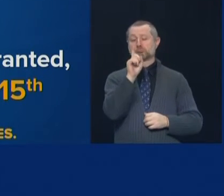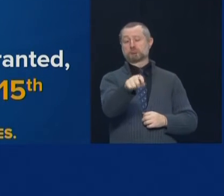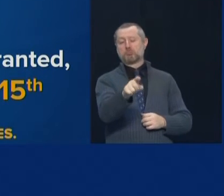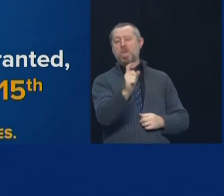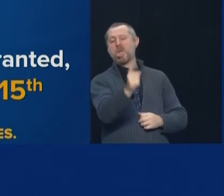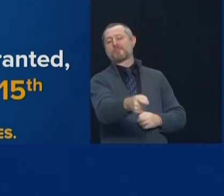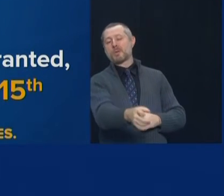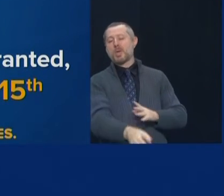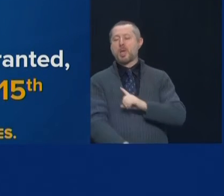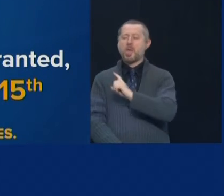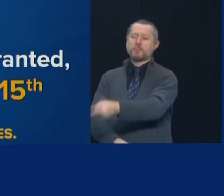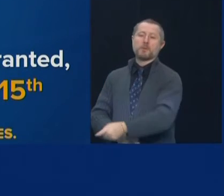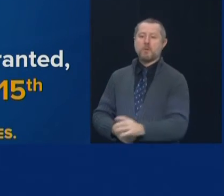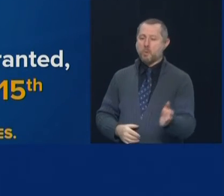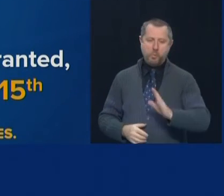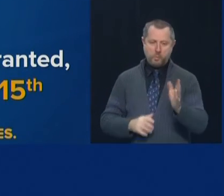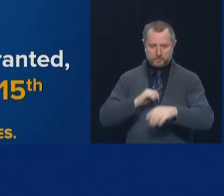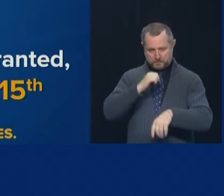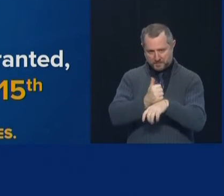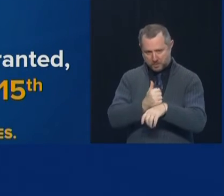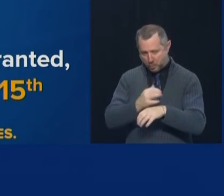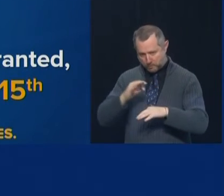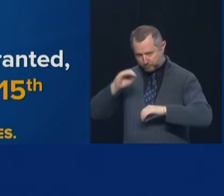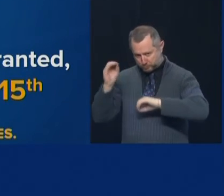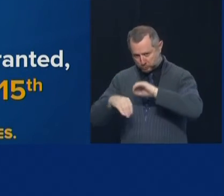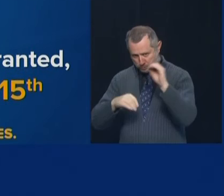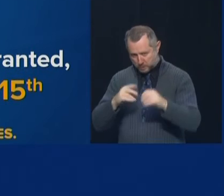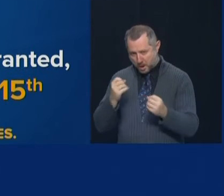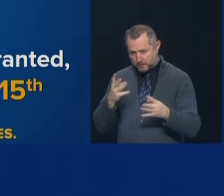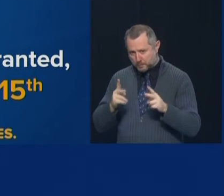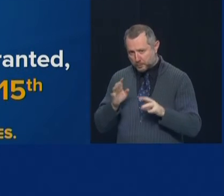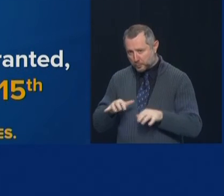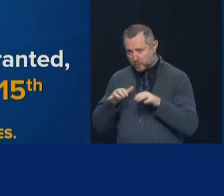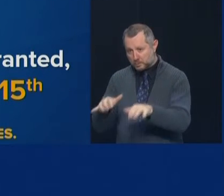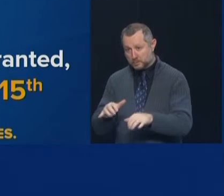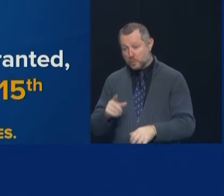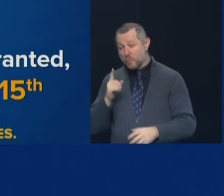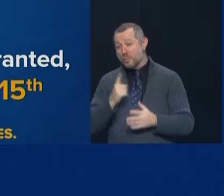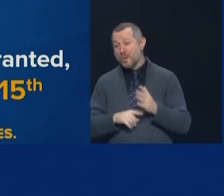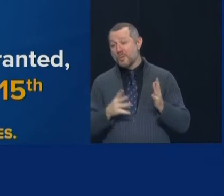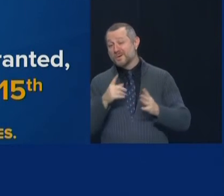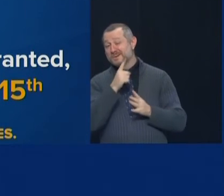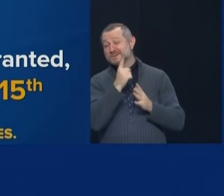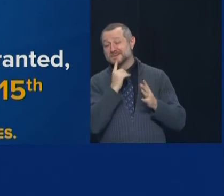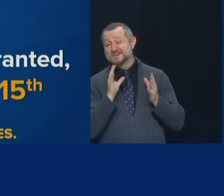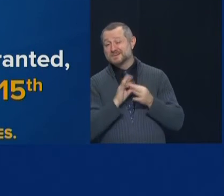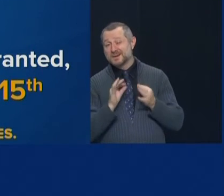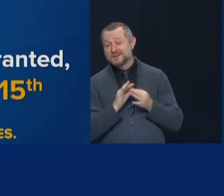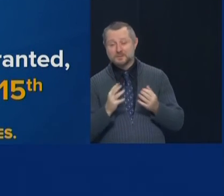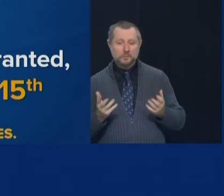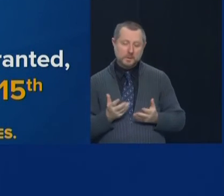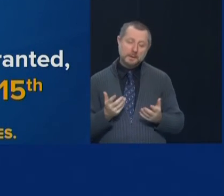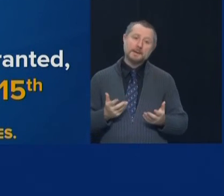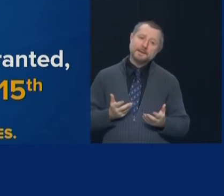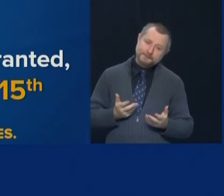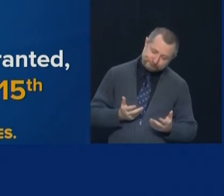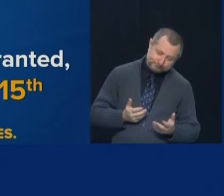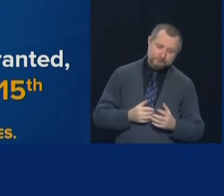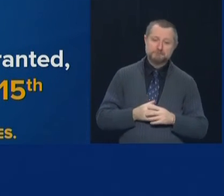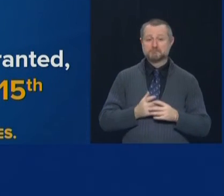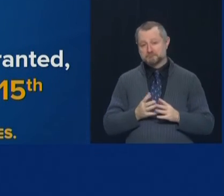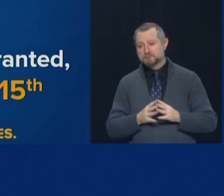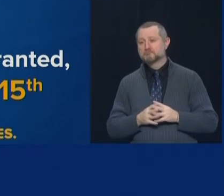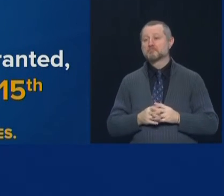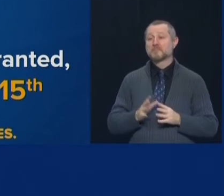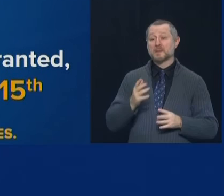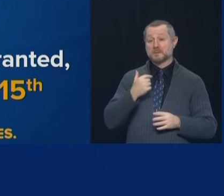It's purely a percent of population, which is what they say at least. We expect, if all safety and